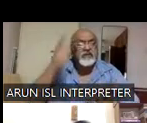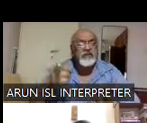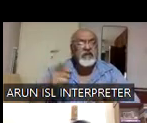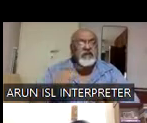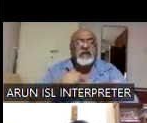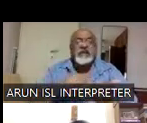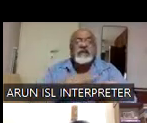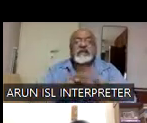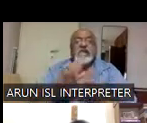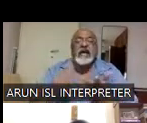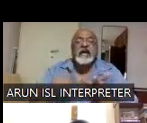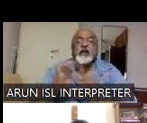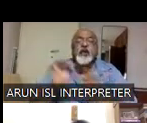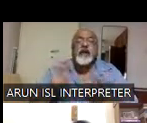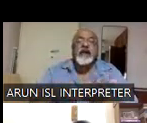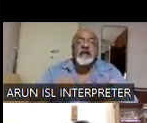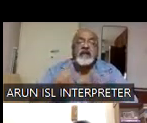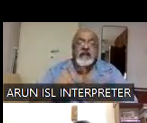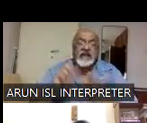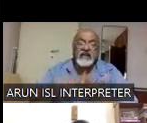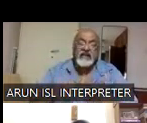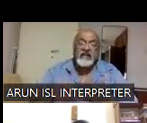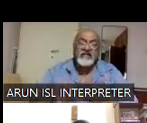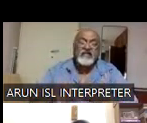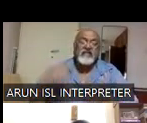the thalidomide disaster. This medicine